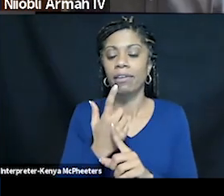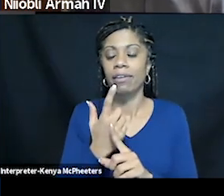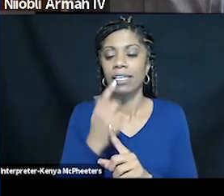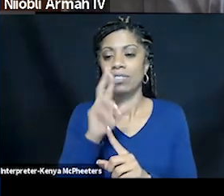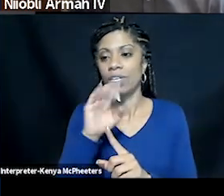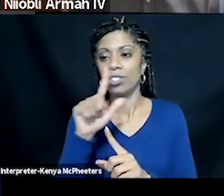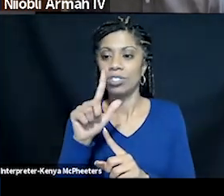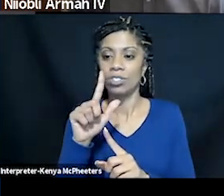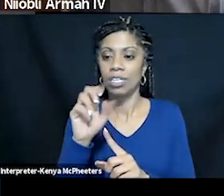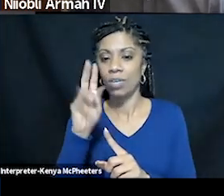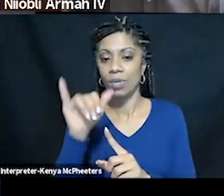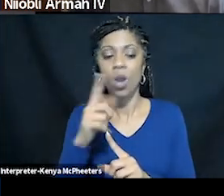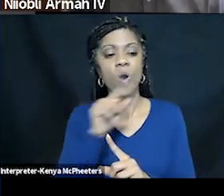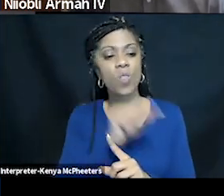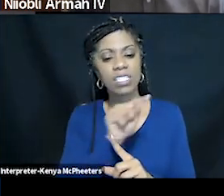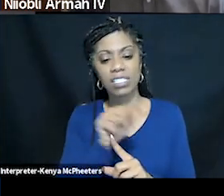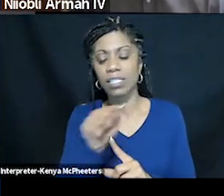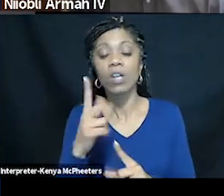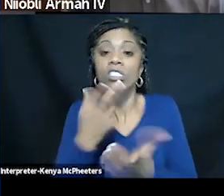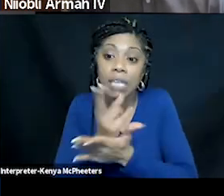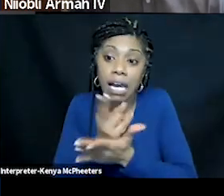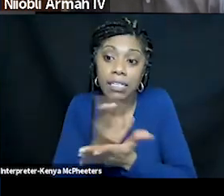work, that's not sufficient. Just be honest.